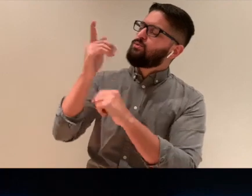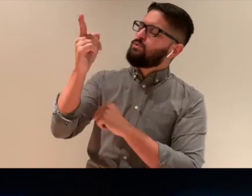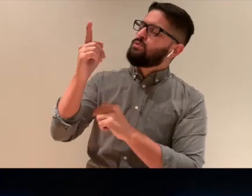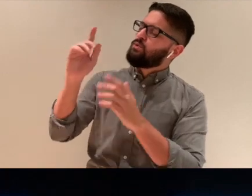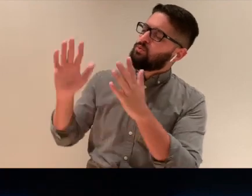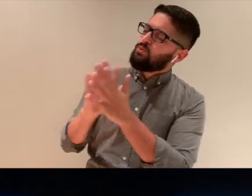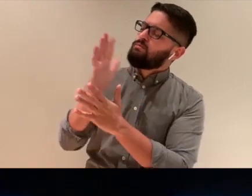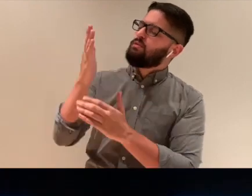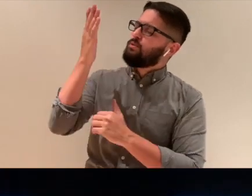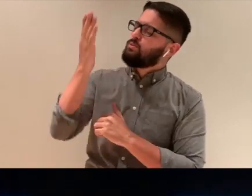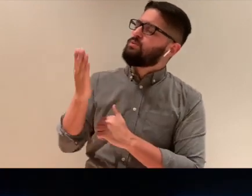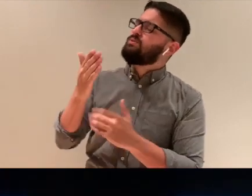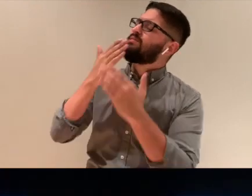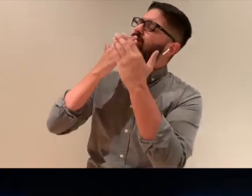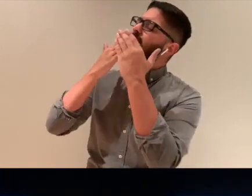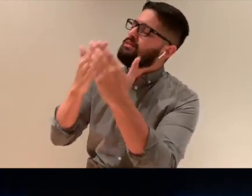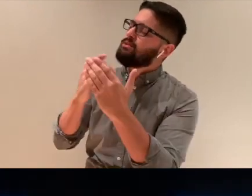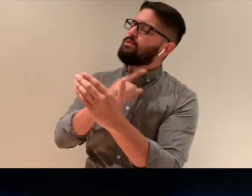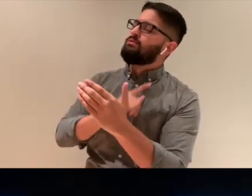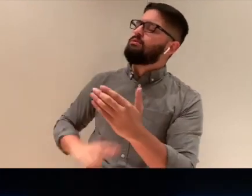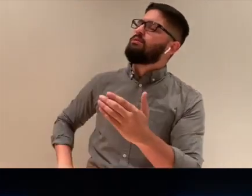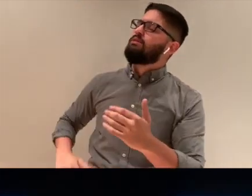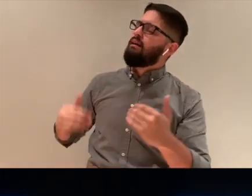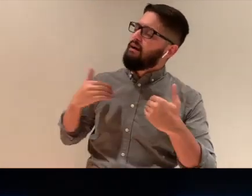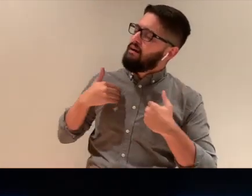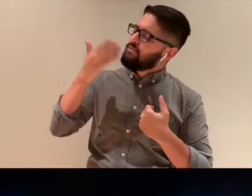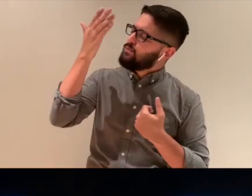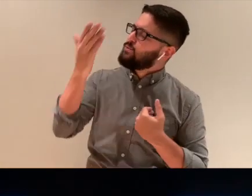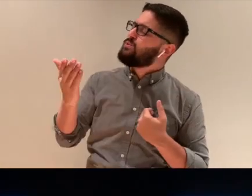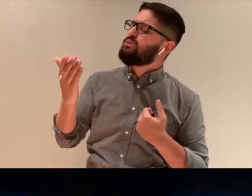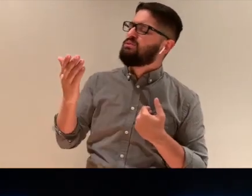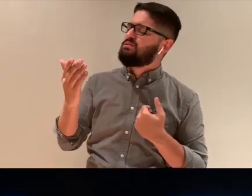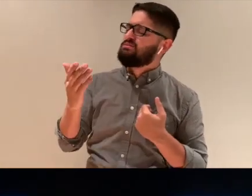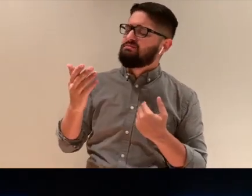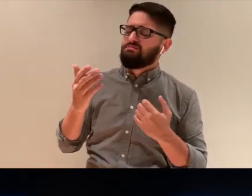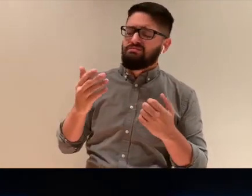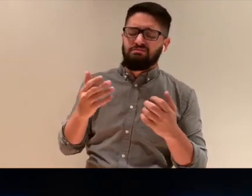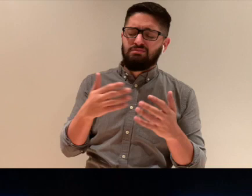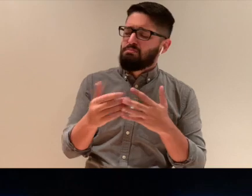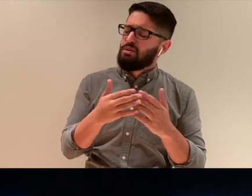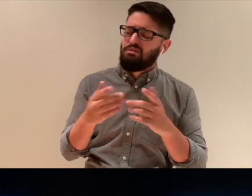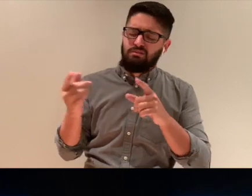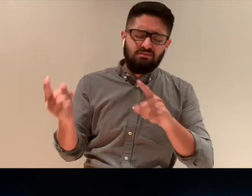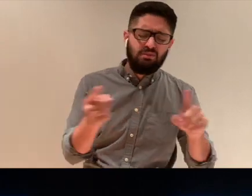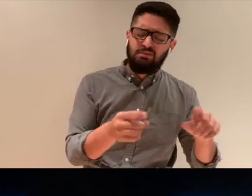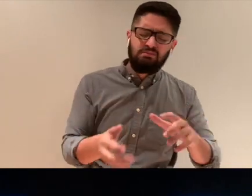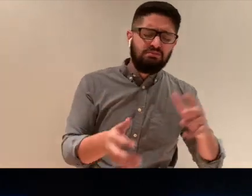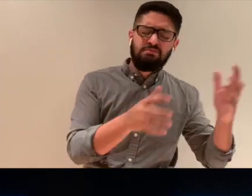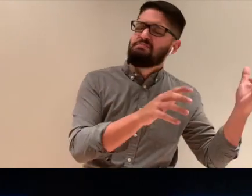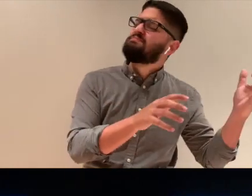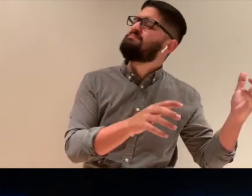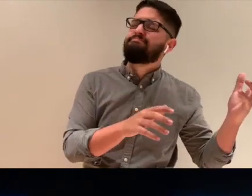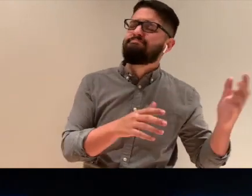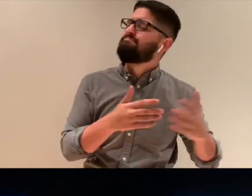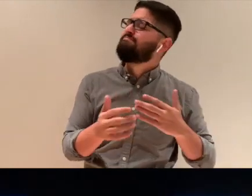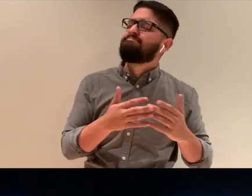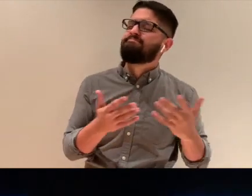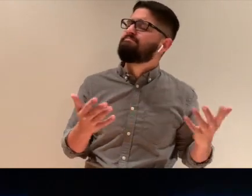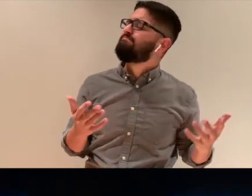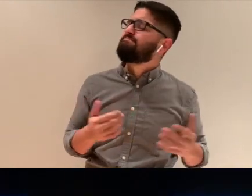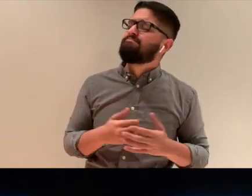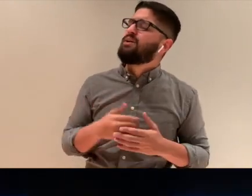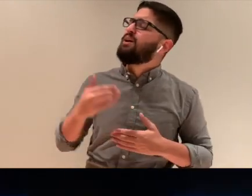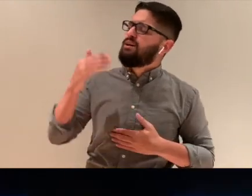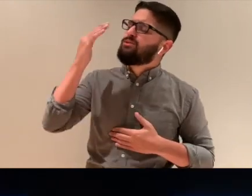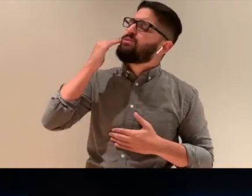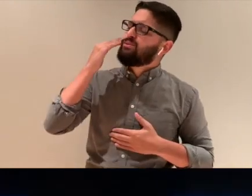glorifies you. Thank you, Lord, that I have you even in the middle of the